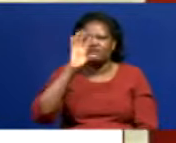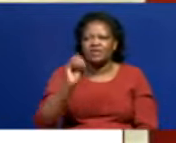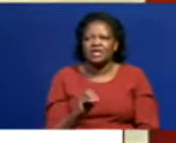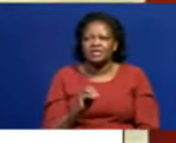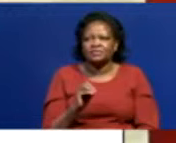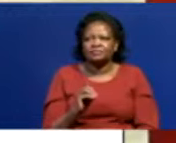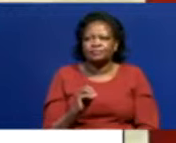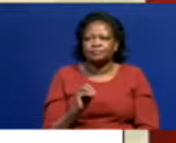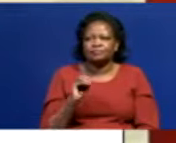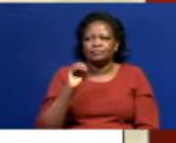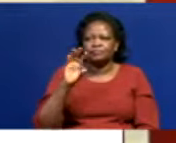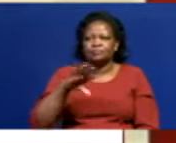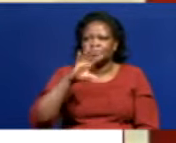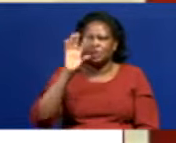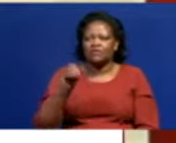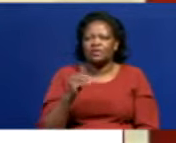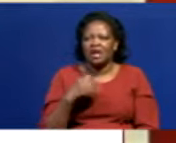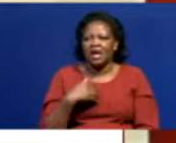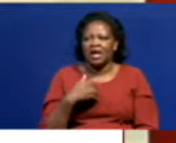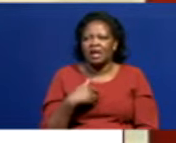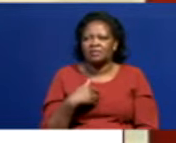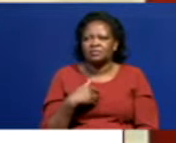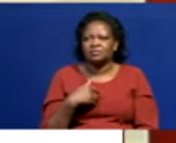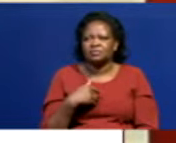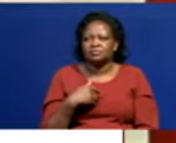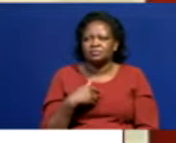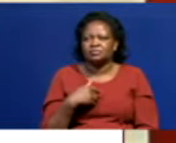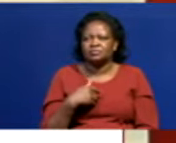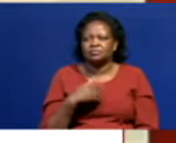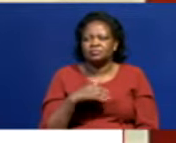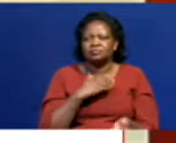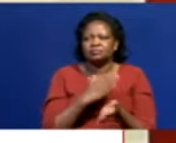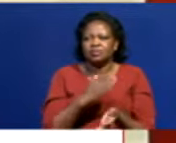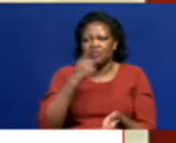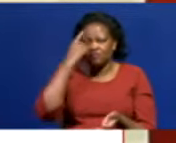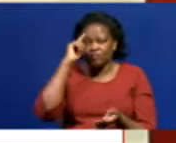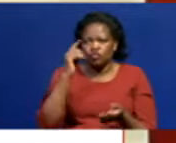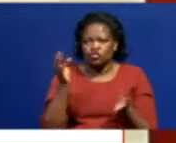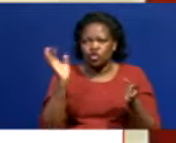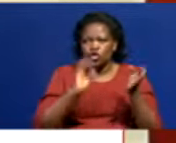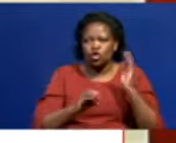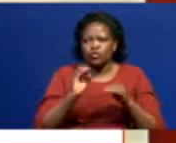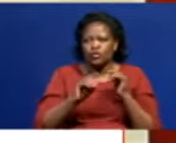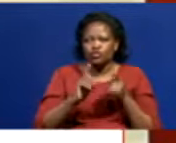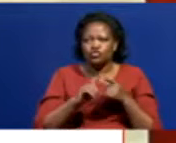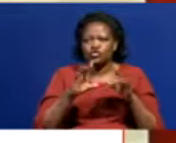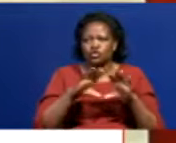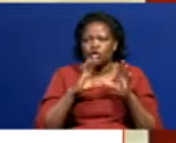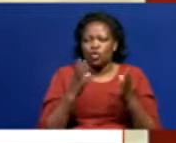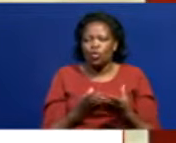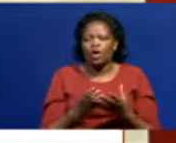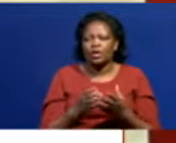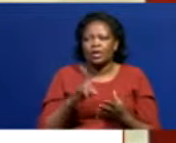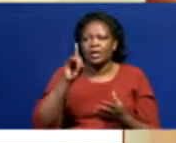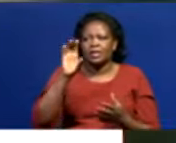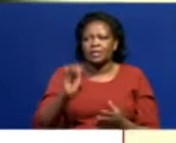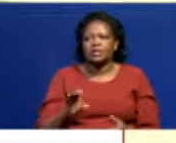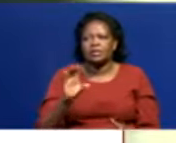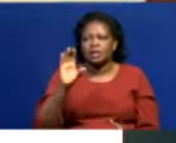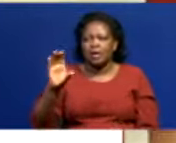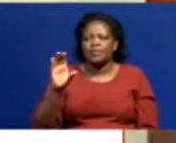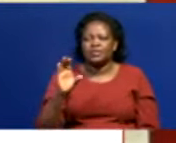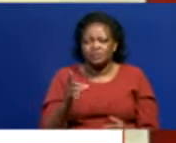Africa overall has significant potential for contributing to the world decarbonization by